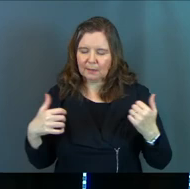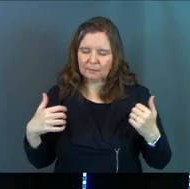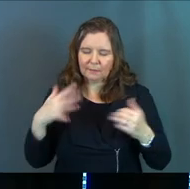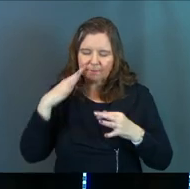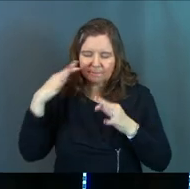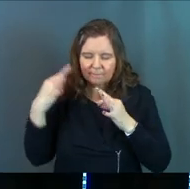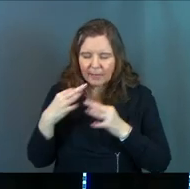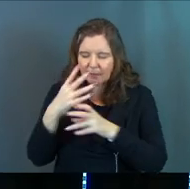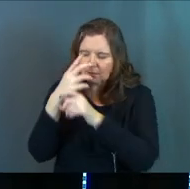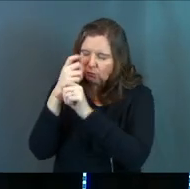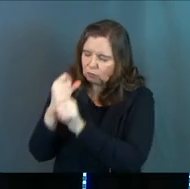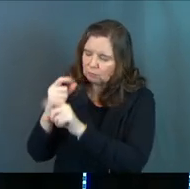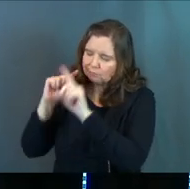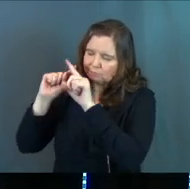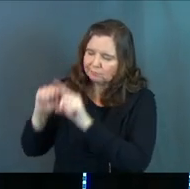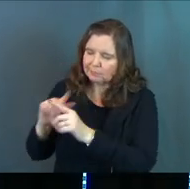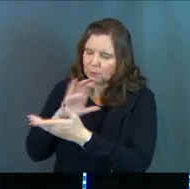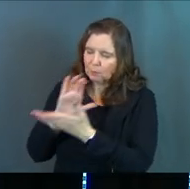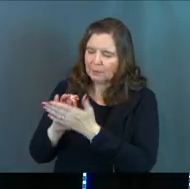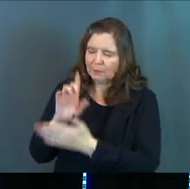faith toward you, to believe you.